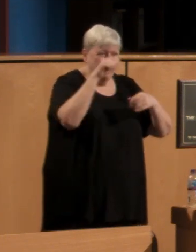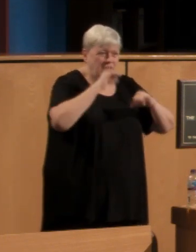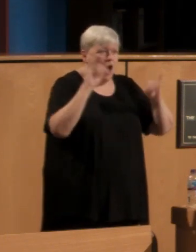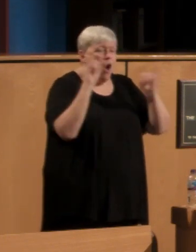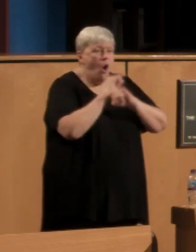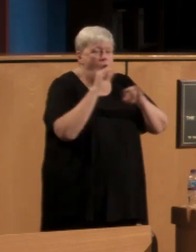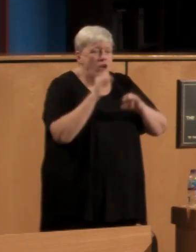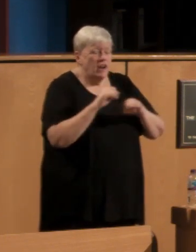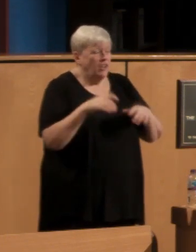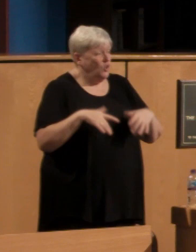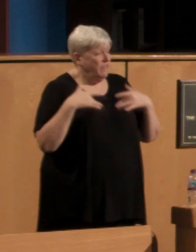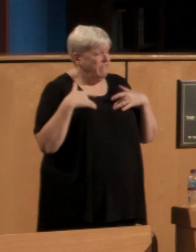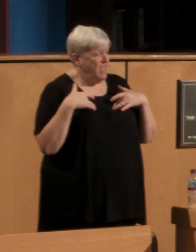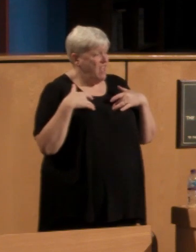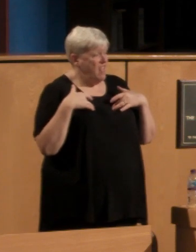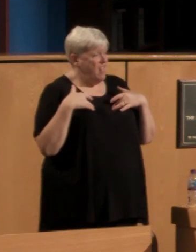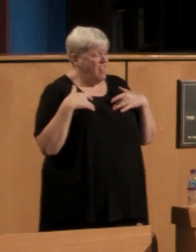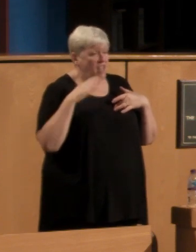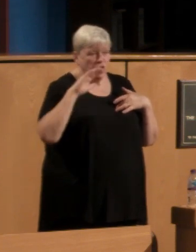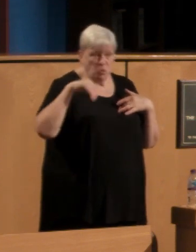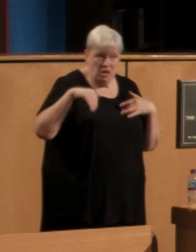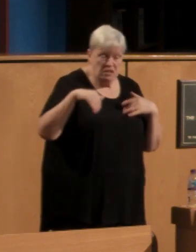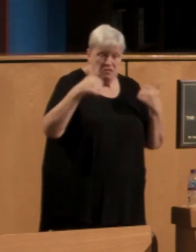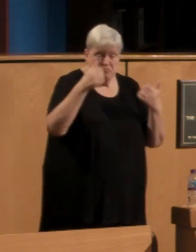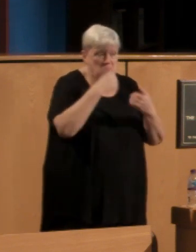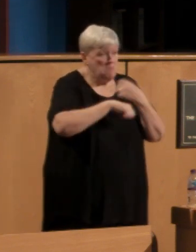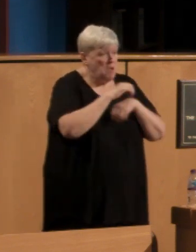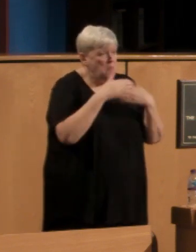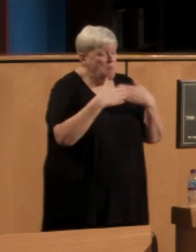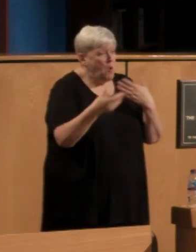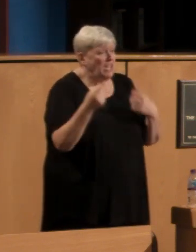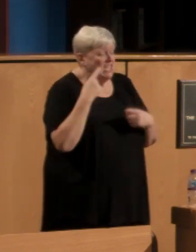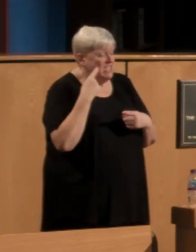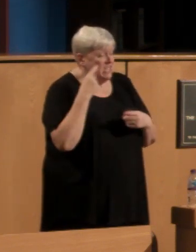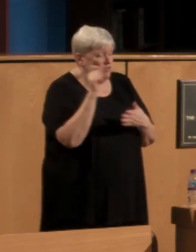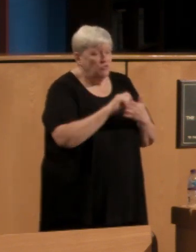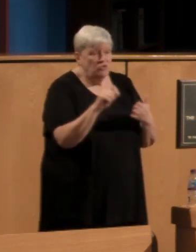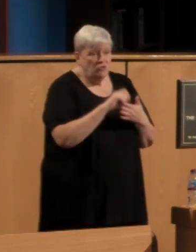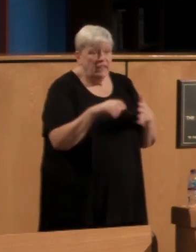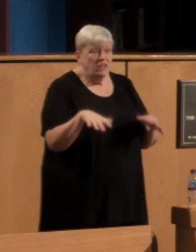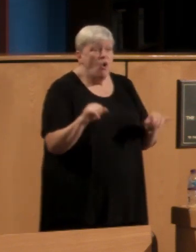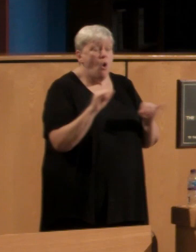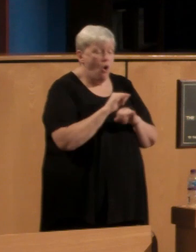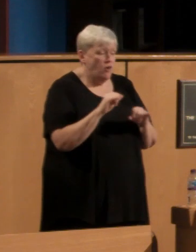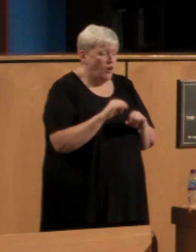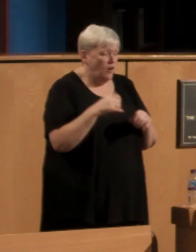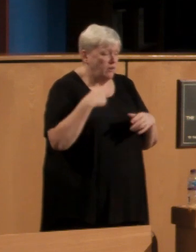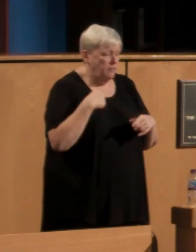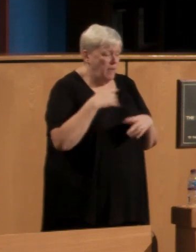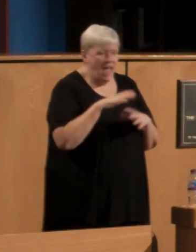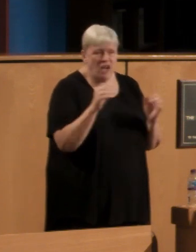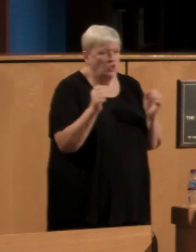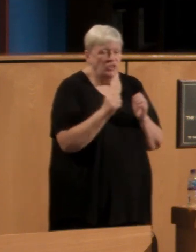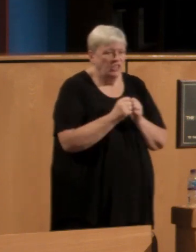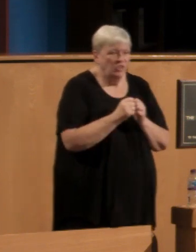conservative genre, or does it lend itself to queerness more? Yeah, I don't actually agree that horror